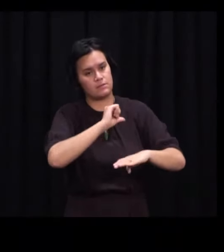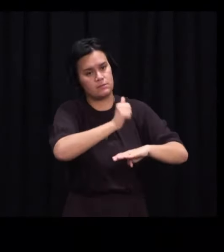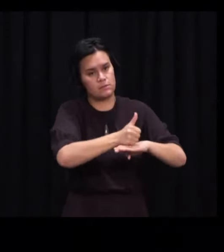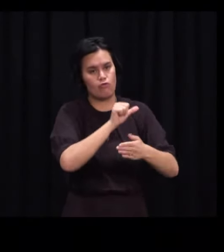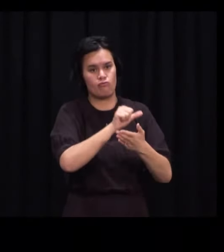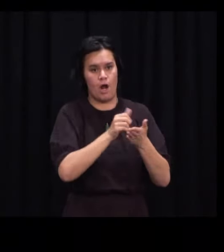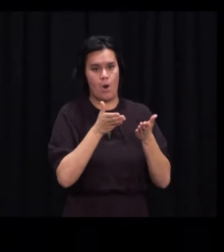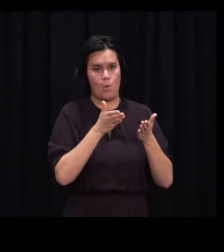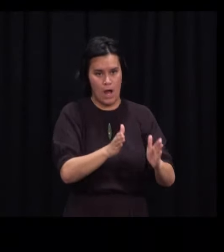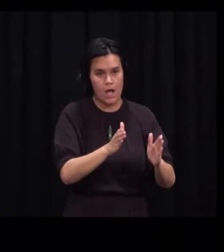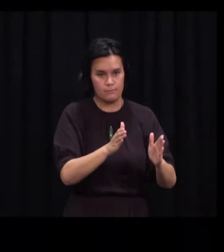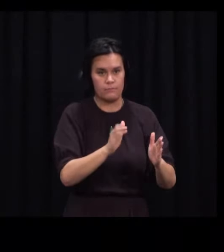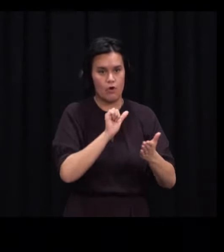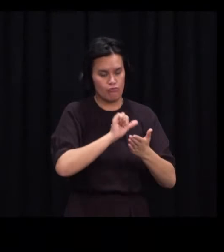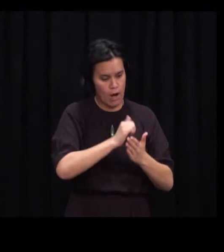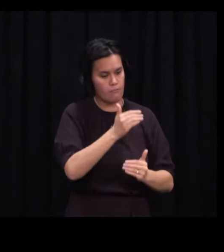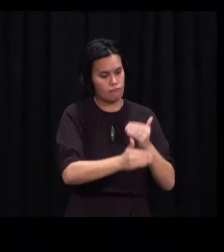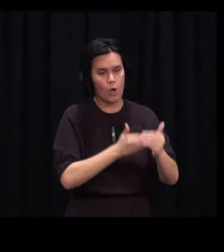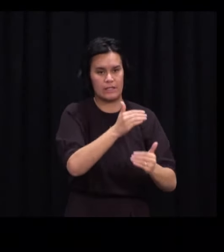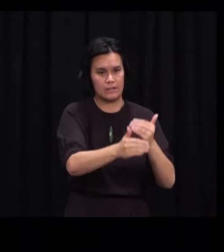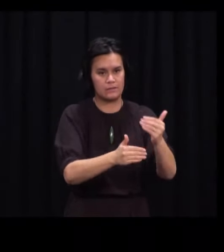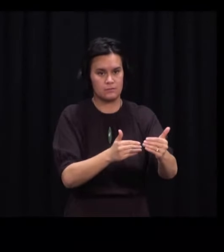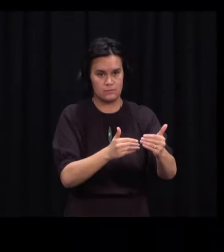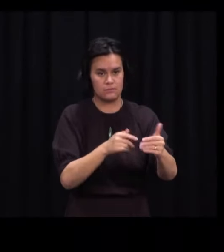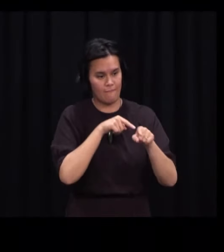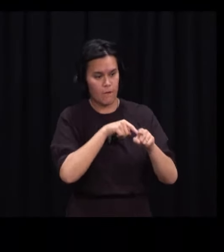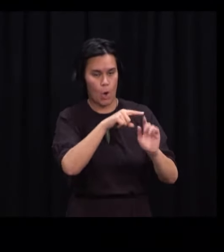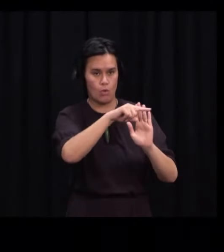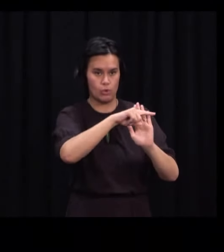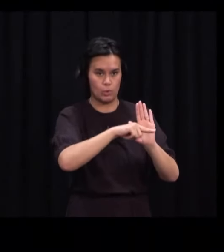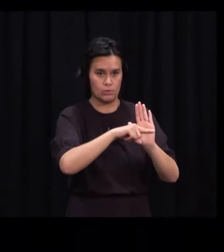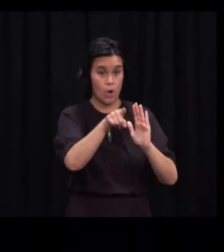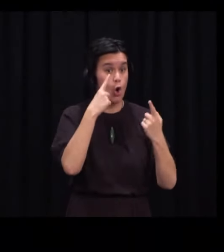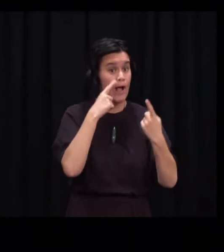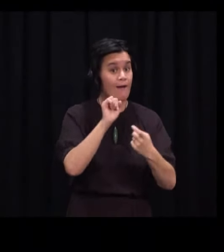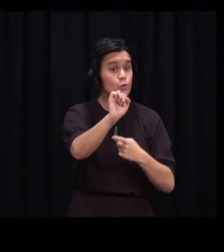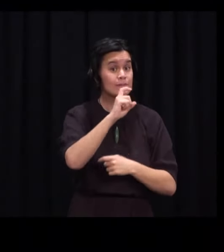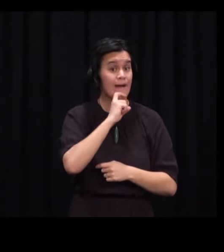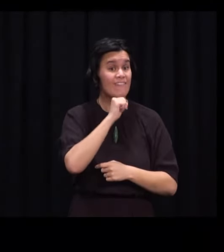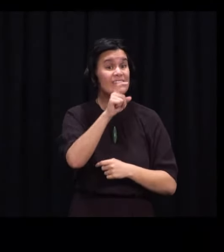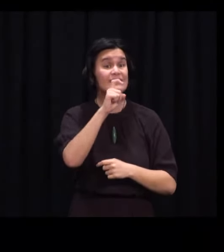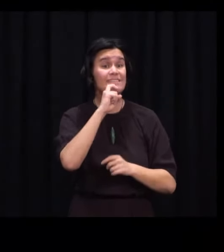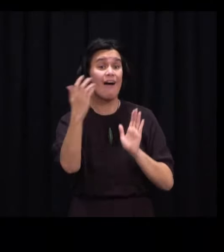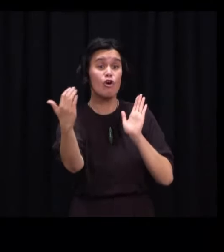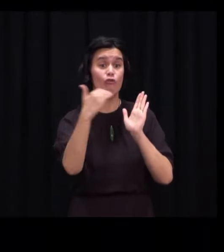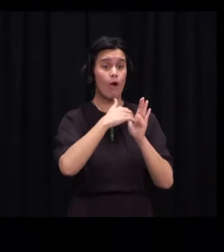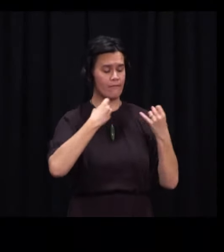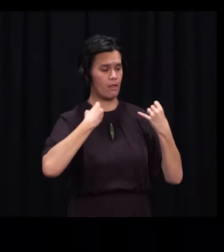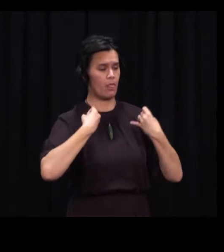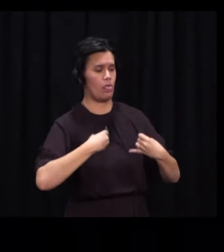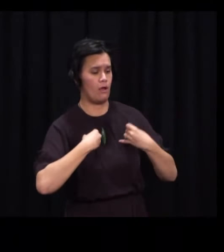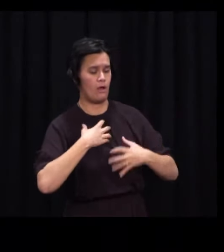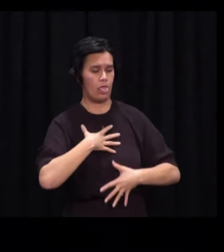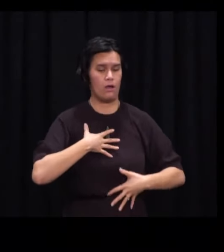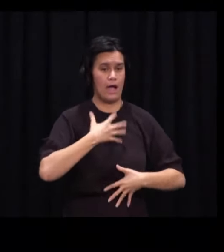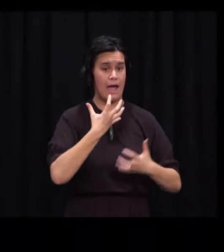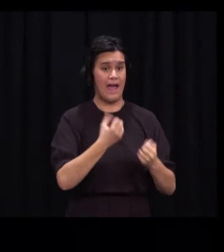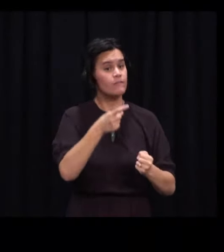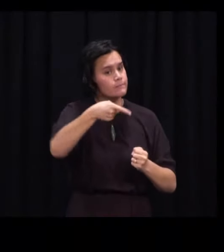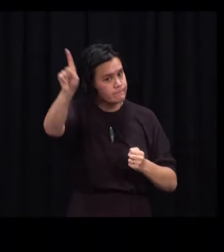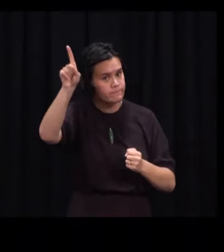and safety rules. Make sure you look out for your staff. If any of your workers show up with cold and flu symptoms, please send them to